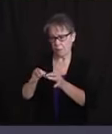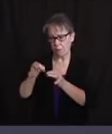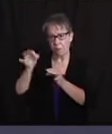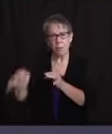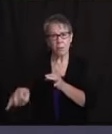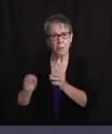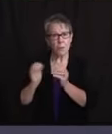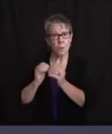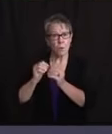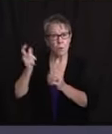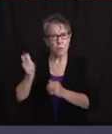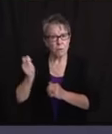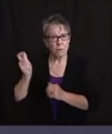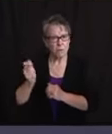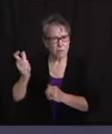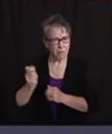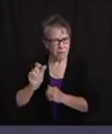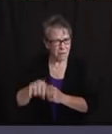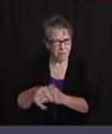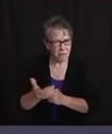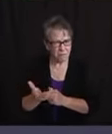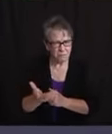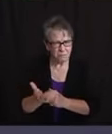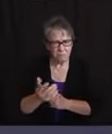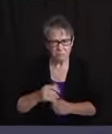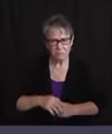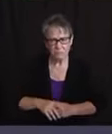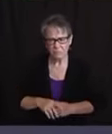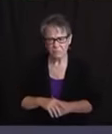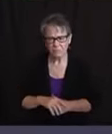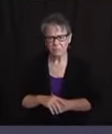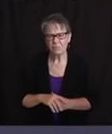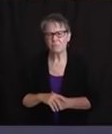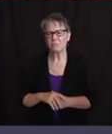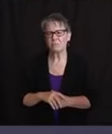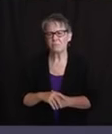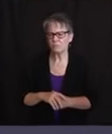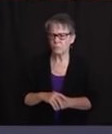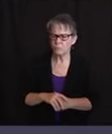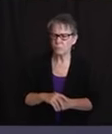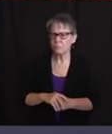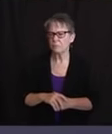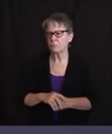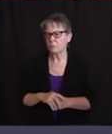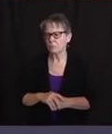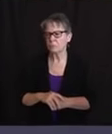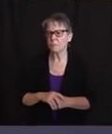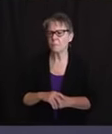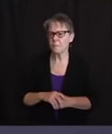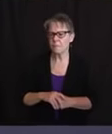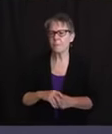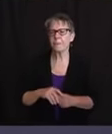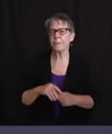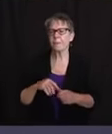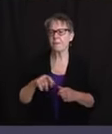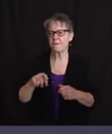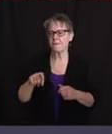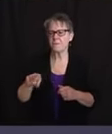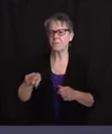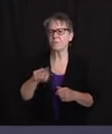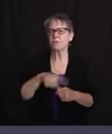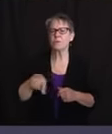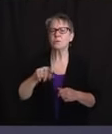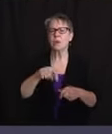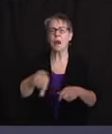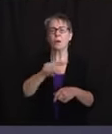won't be until June 8. And lastly, Governor, you've repeatedly said that nursing homes owners failed to perform. Curious